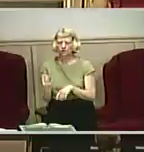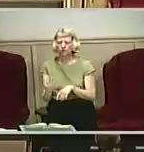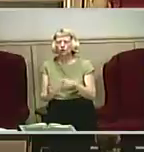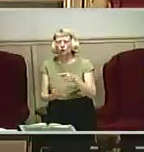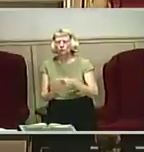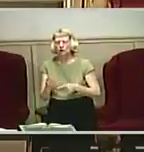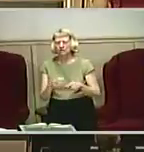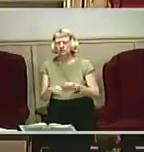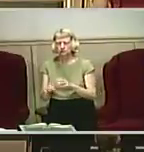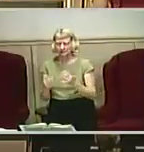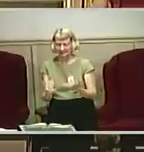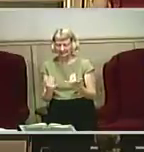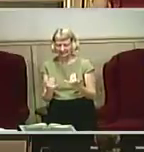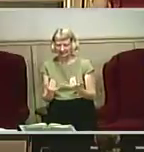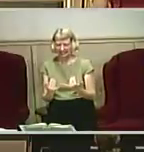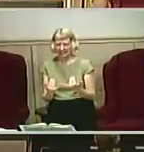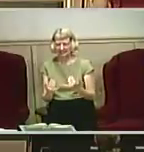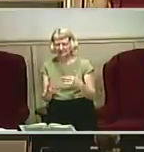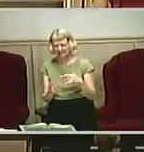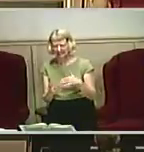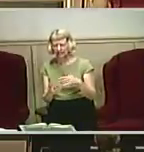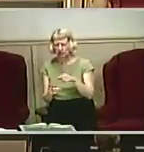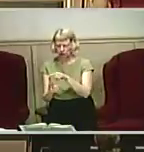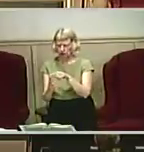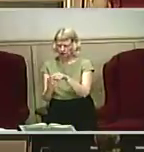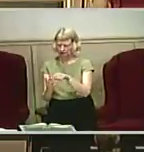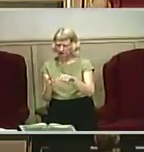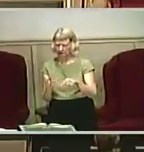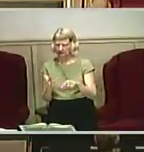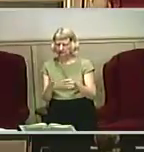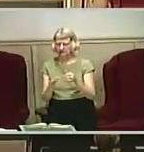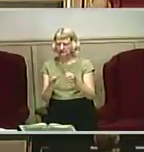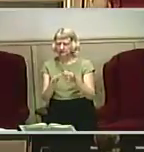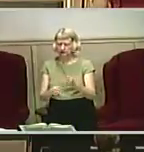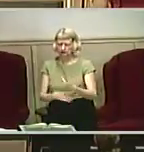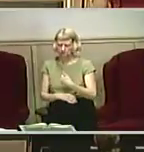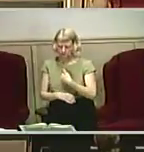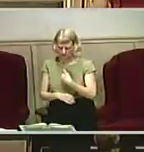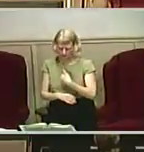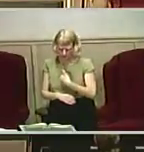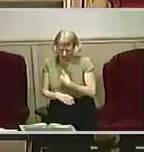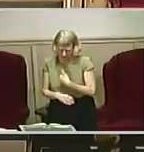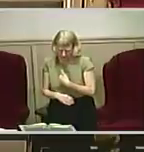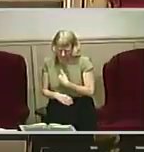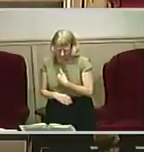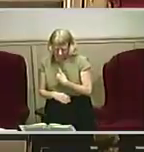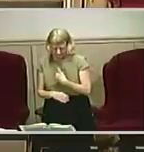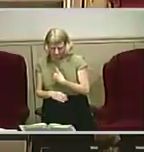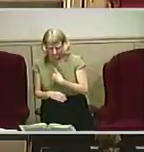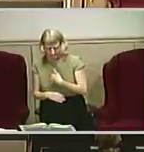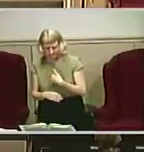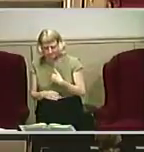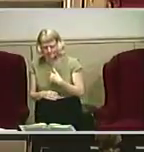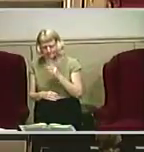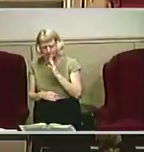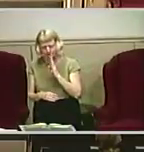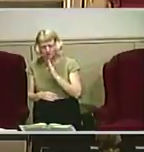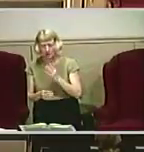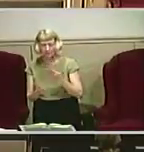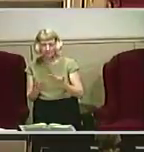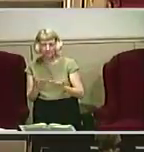done today is really I got this study together, but I want you guys to communicate with me. And so then after that discussion, I was thinking, well,